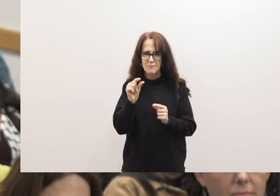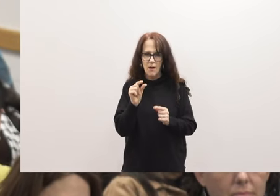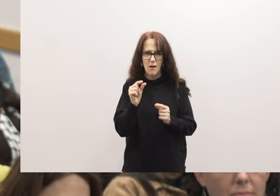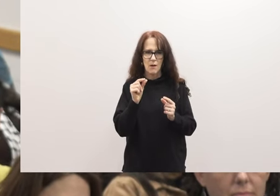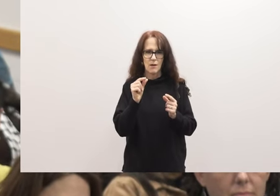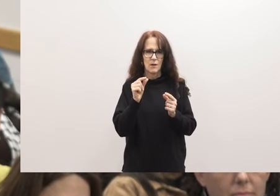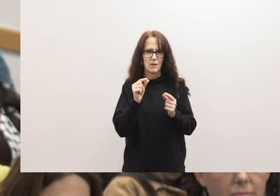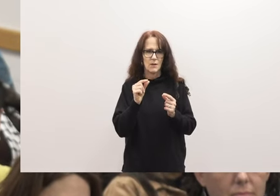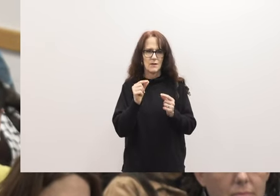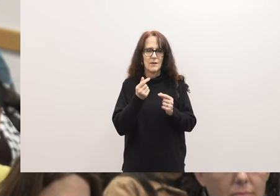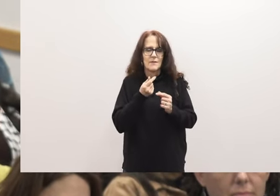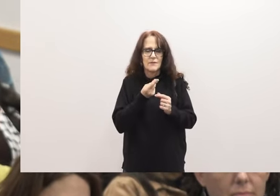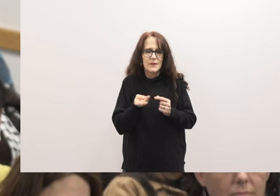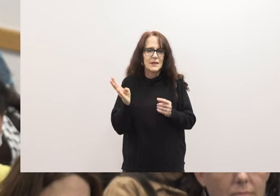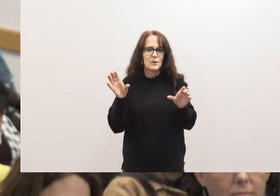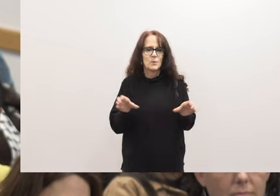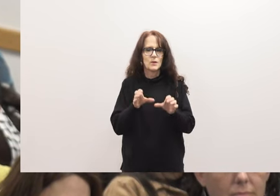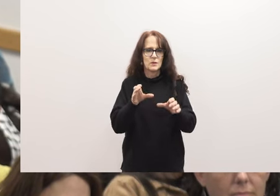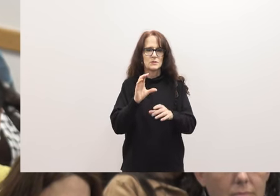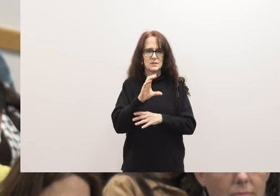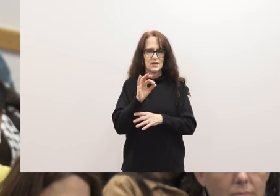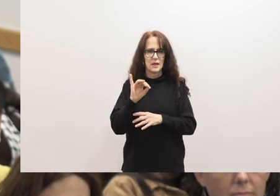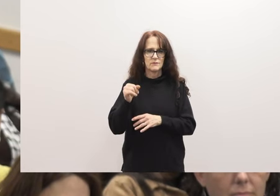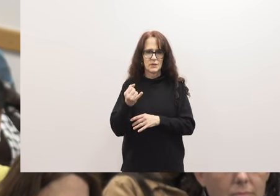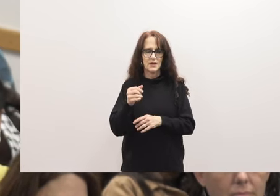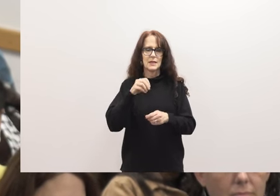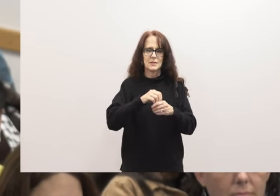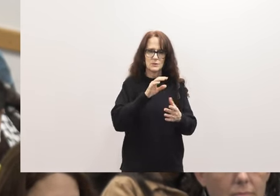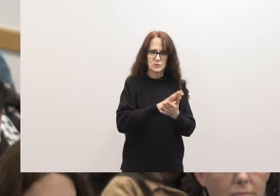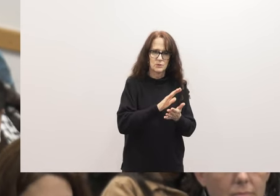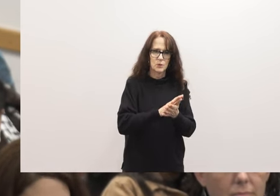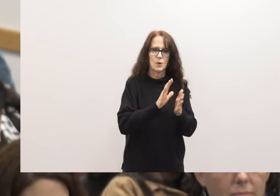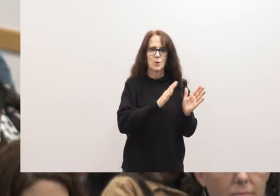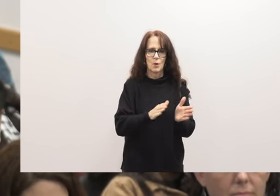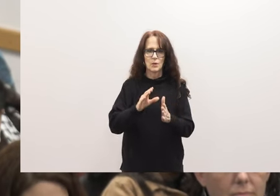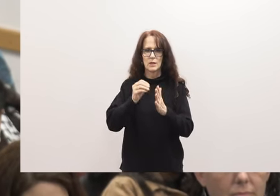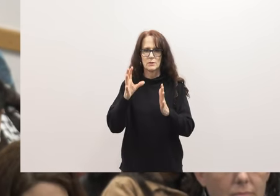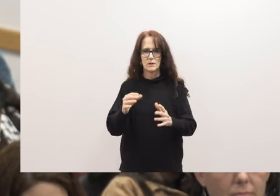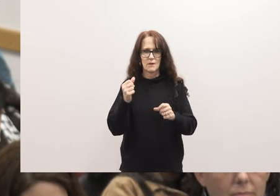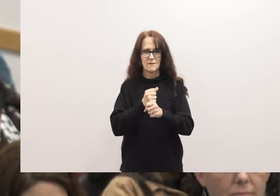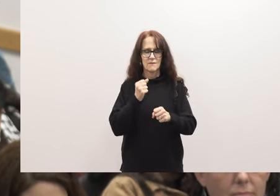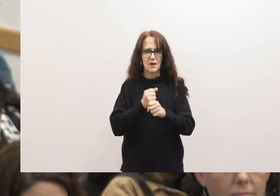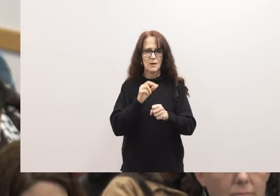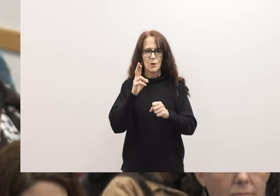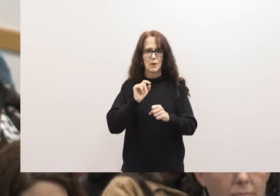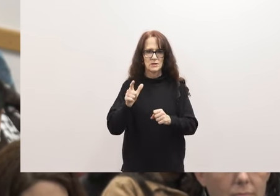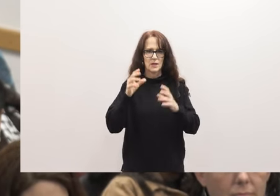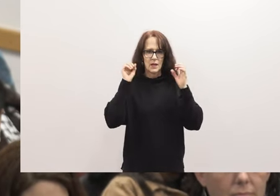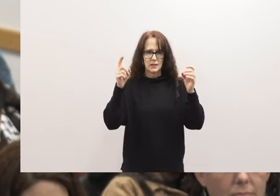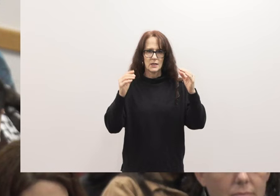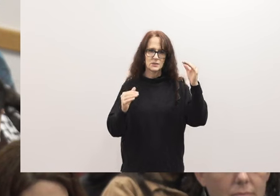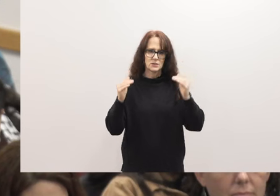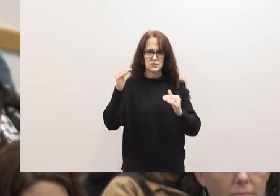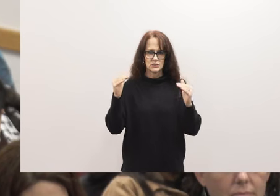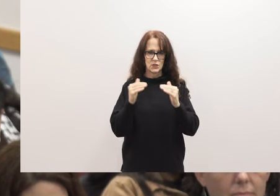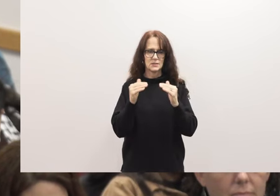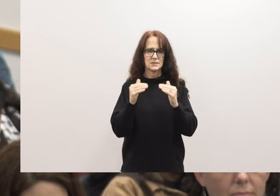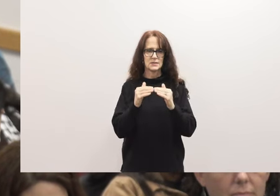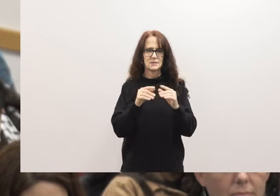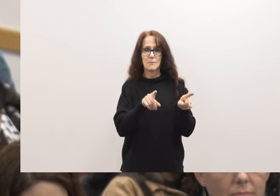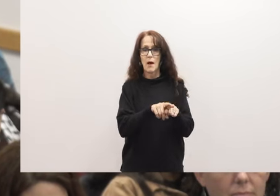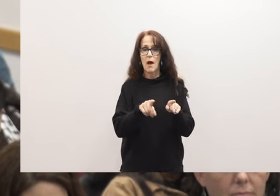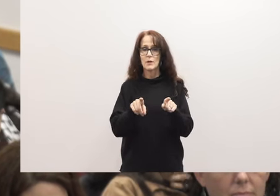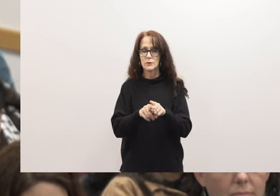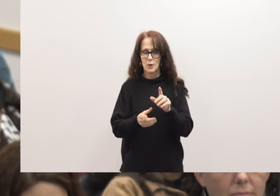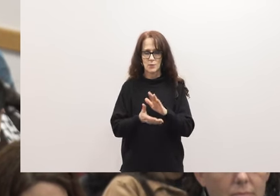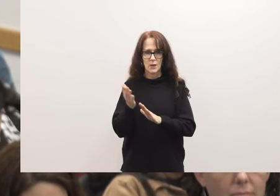what we do at CFJ. Yes, we're at schools, we organize students to fight for racial and educational justice, but we are also